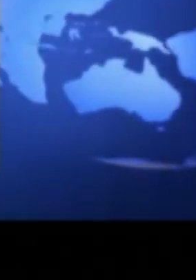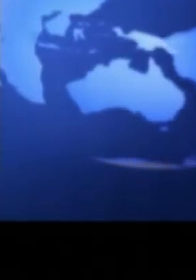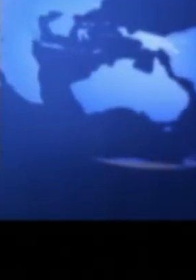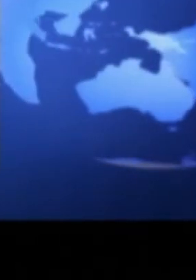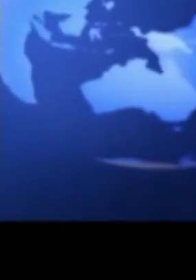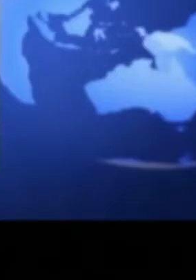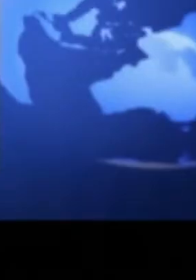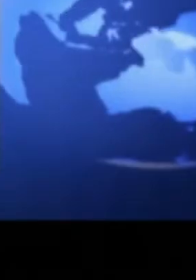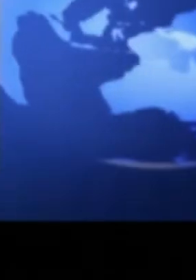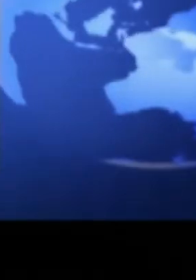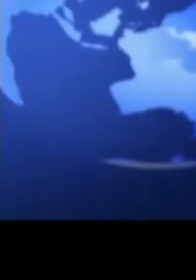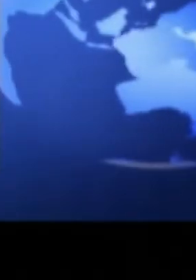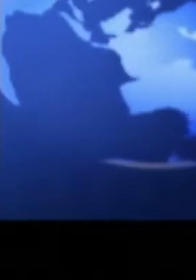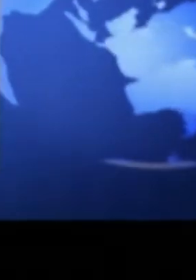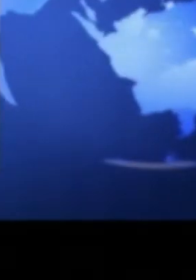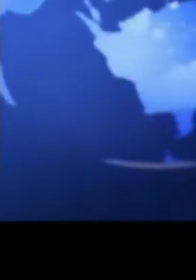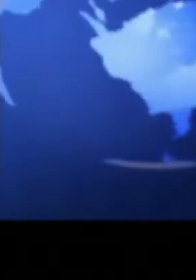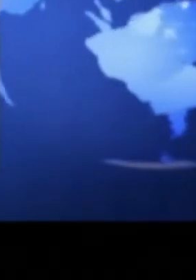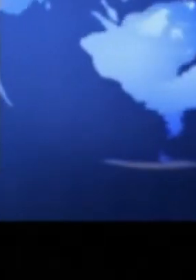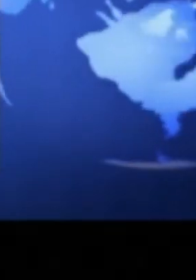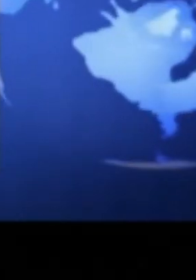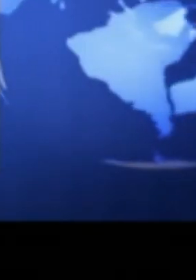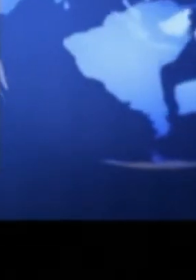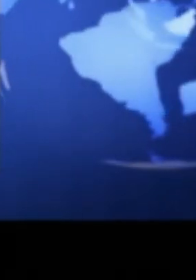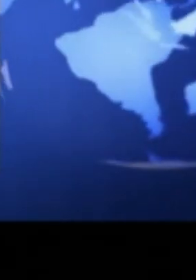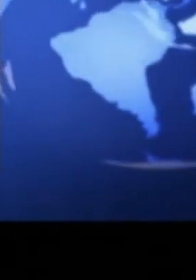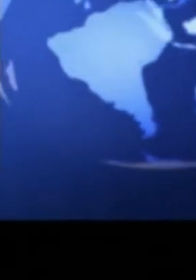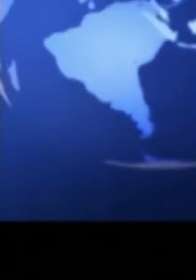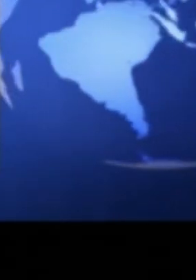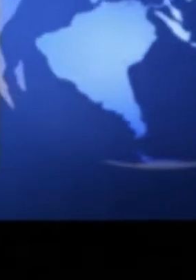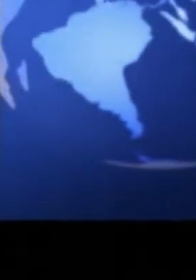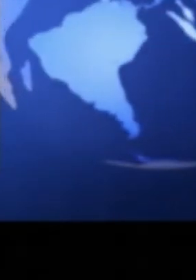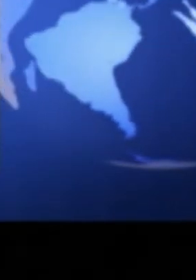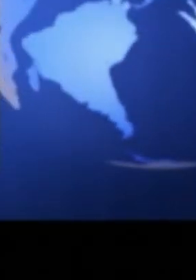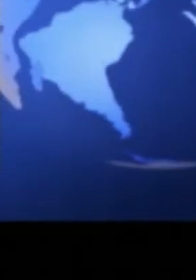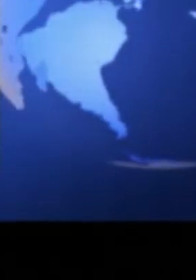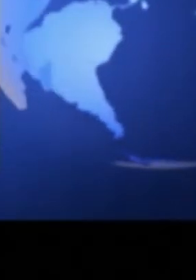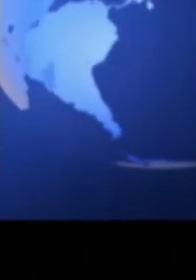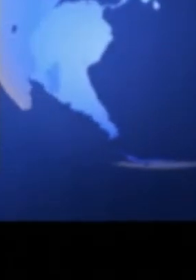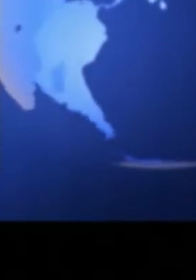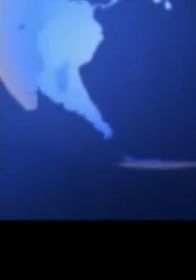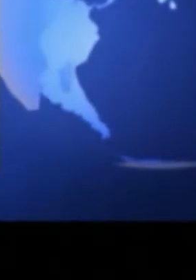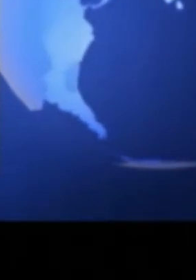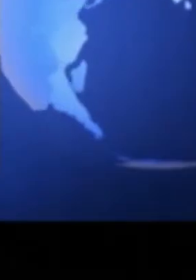Nigerian Immigration Service to be technology-driven for good service delivery.